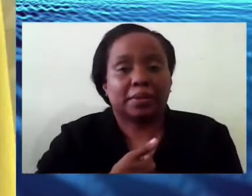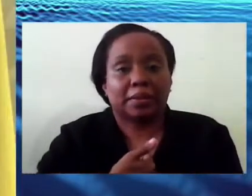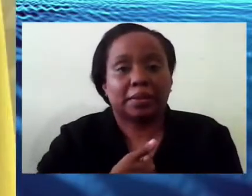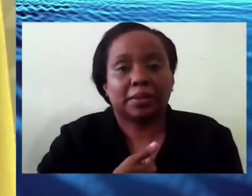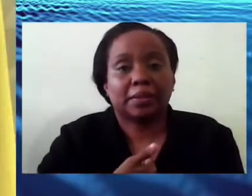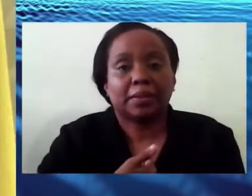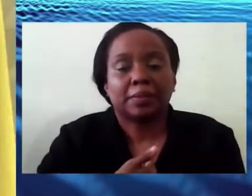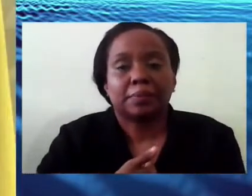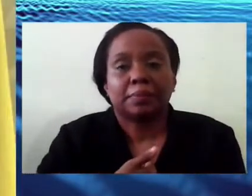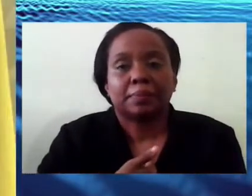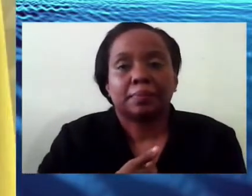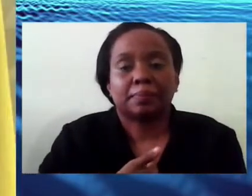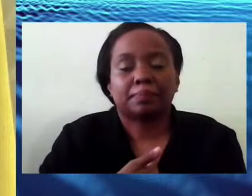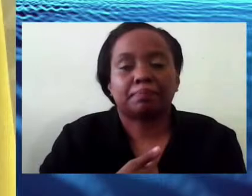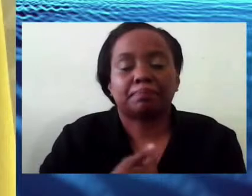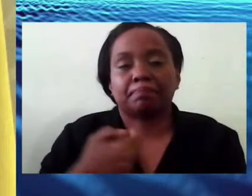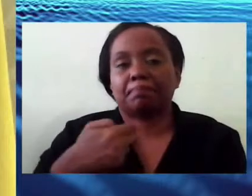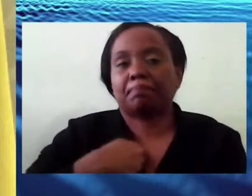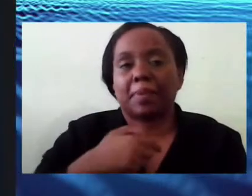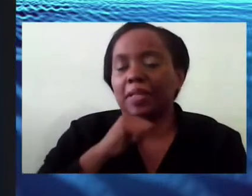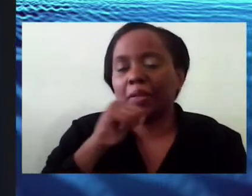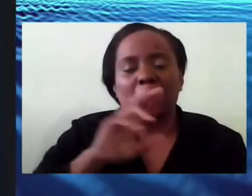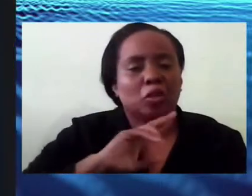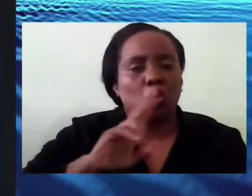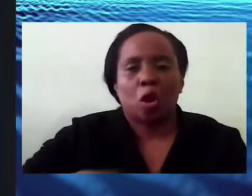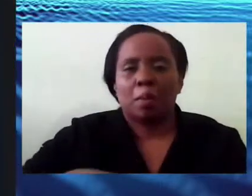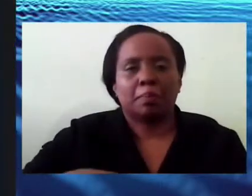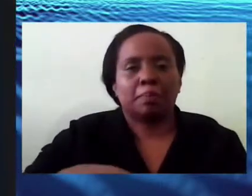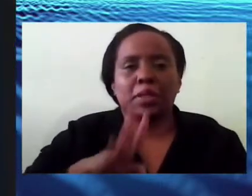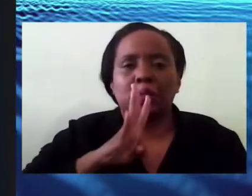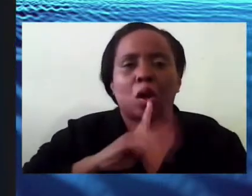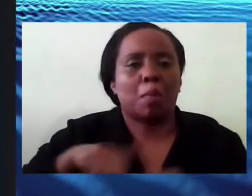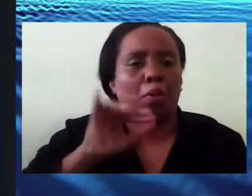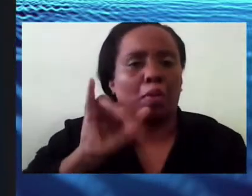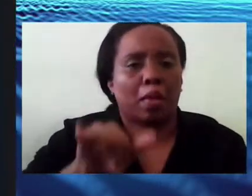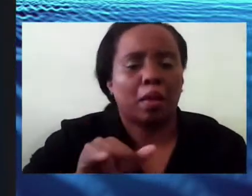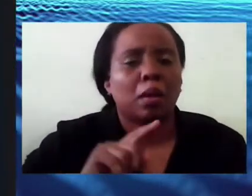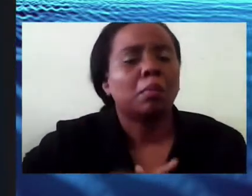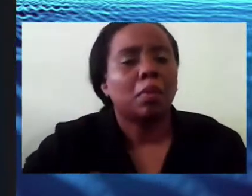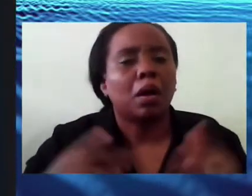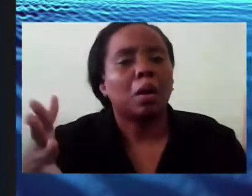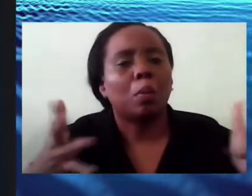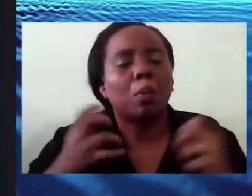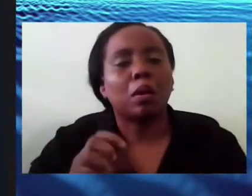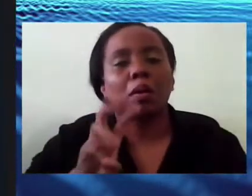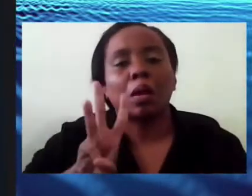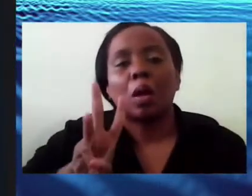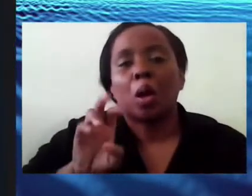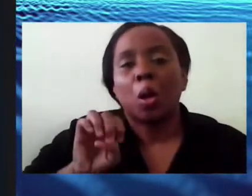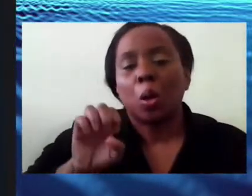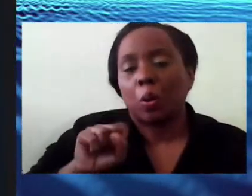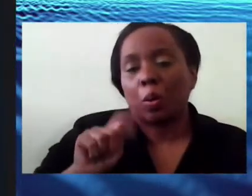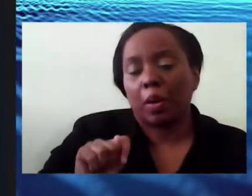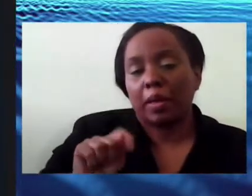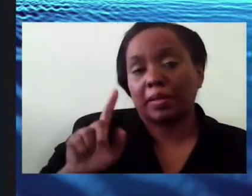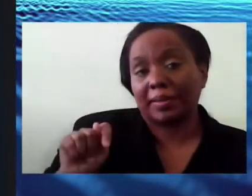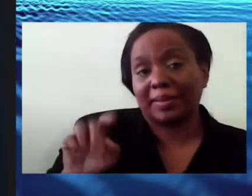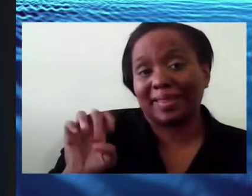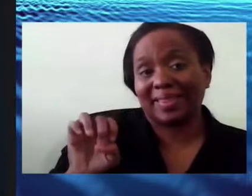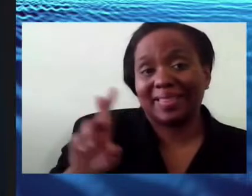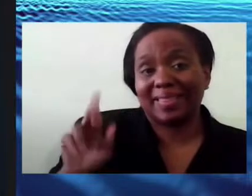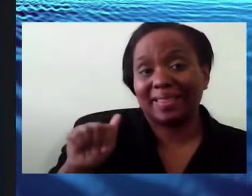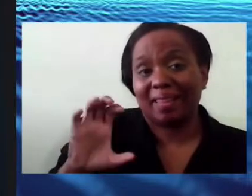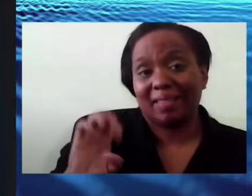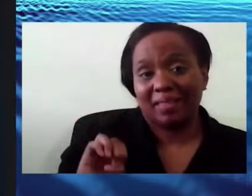deal with something like this in a press briefing, but let us use West Terrace as the example, and communities, if you